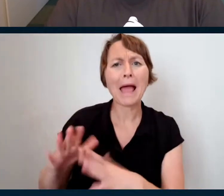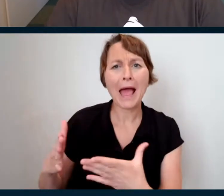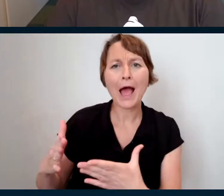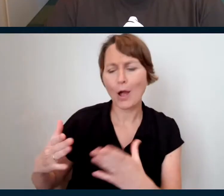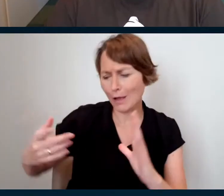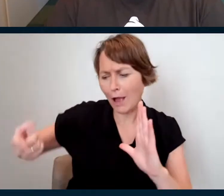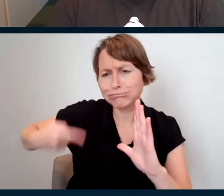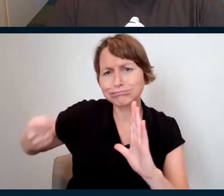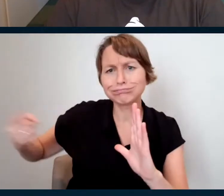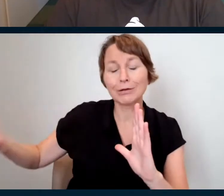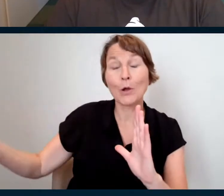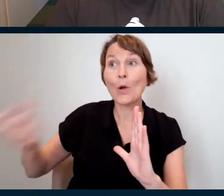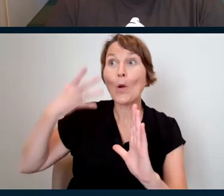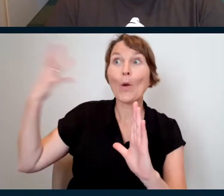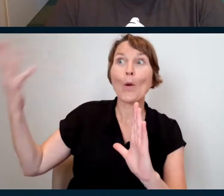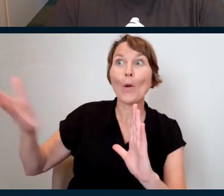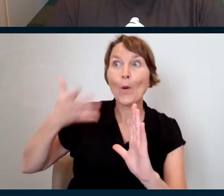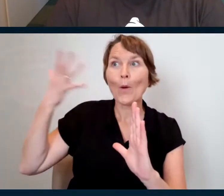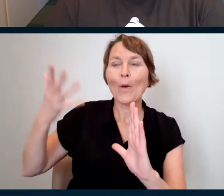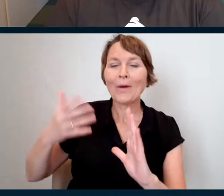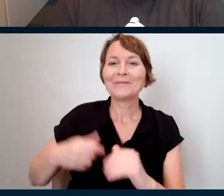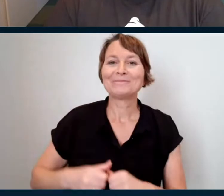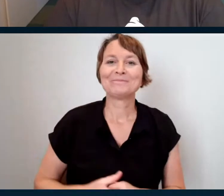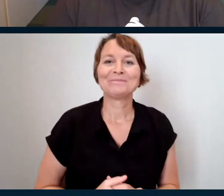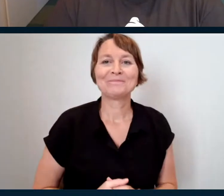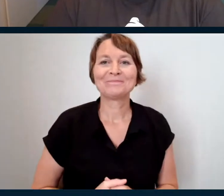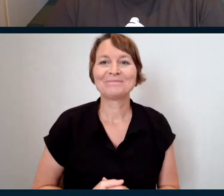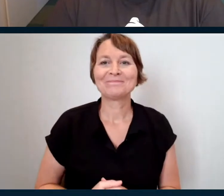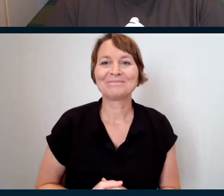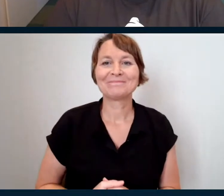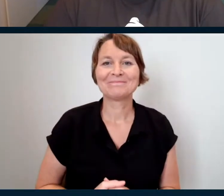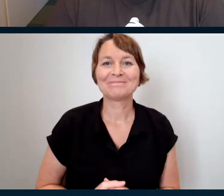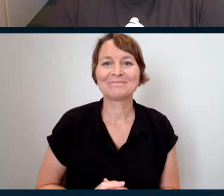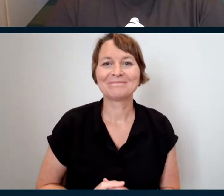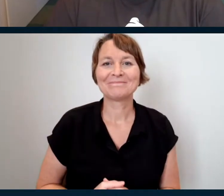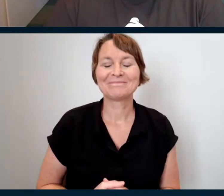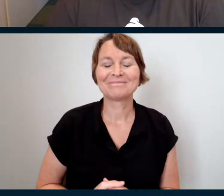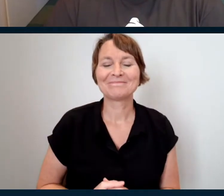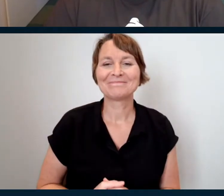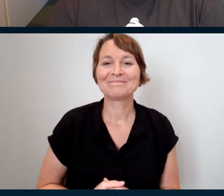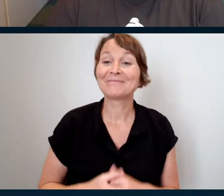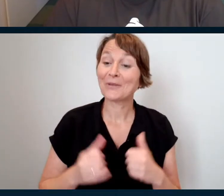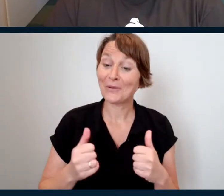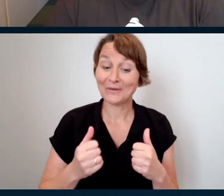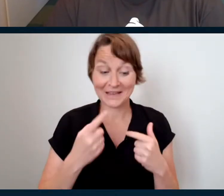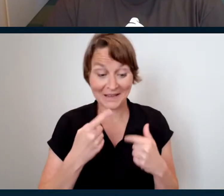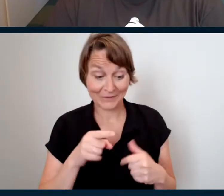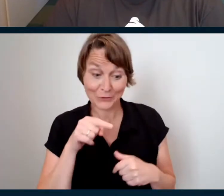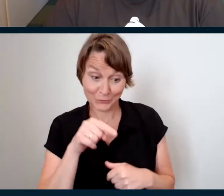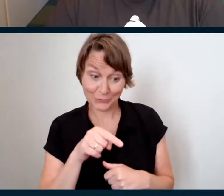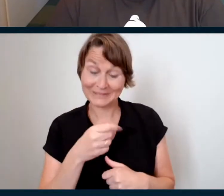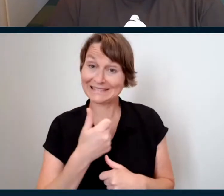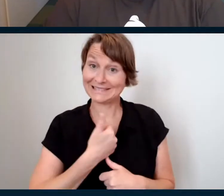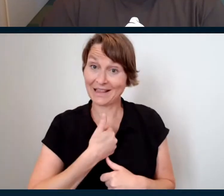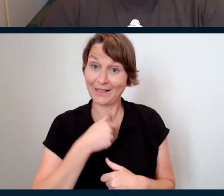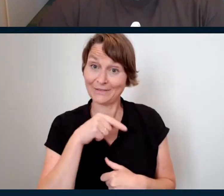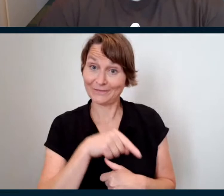good. Well, it's very good to have you. You're a Microsoft trainer, Azure